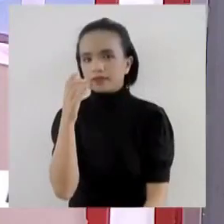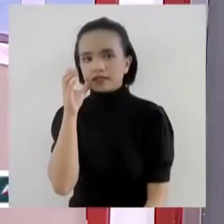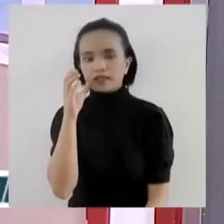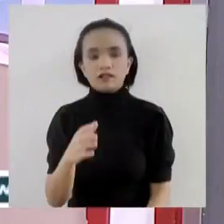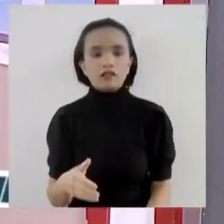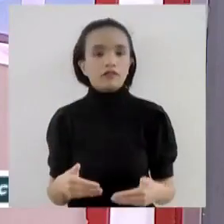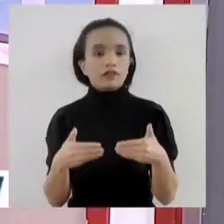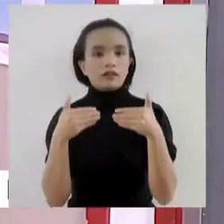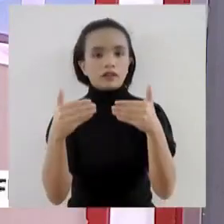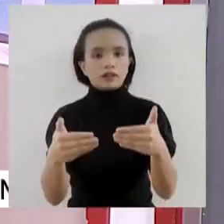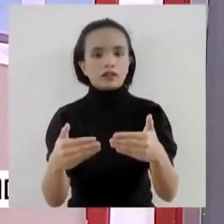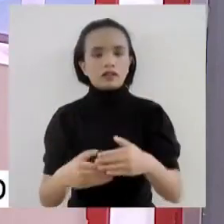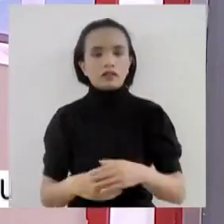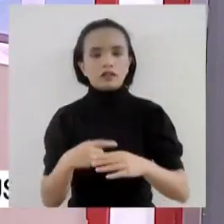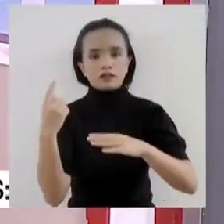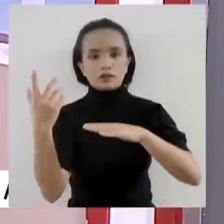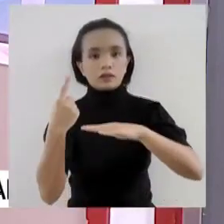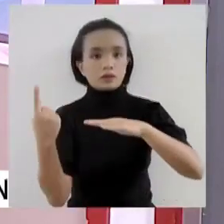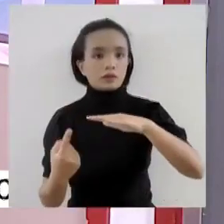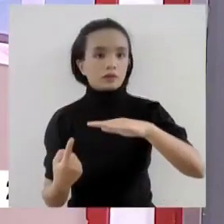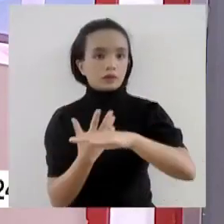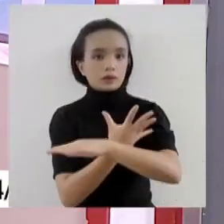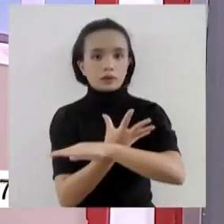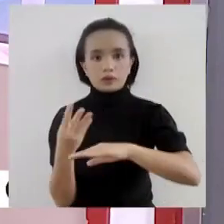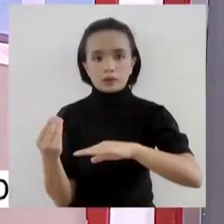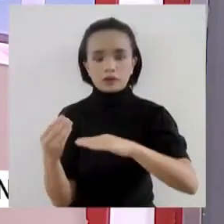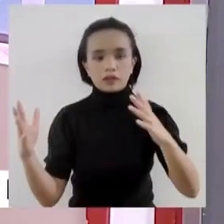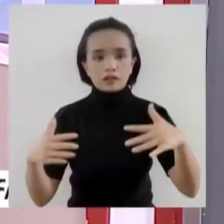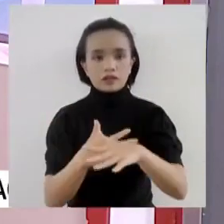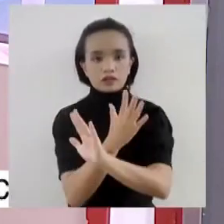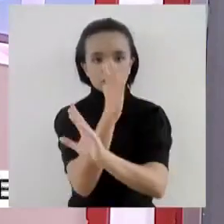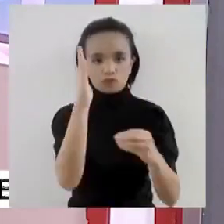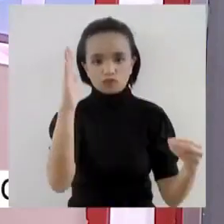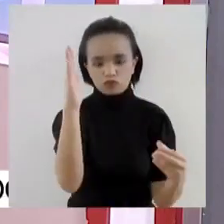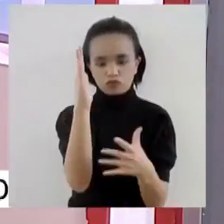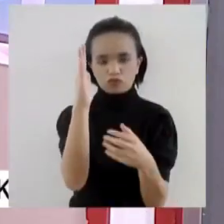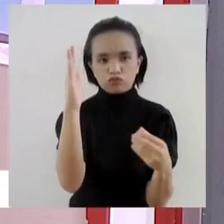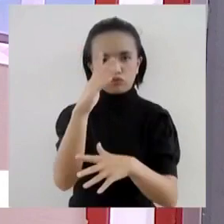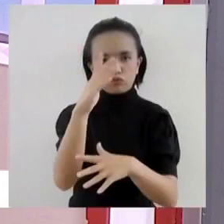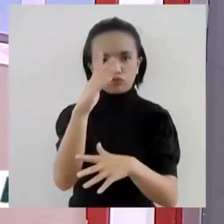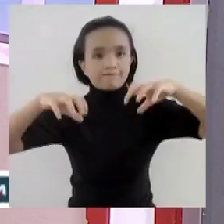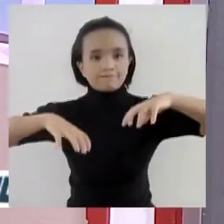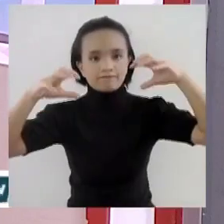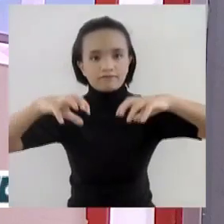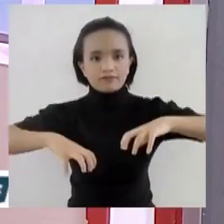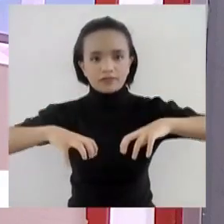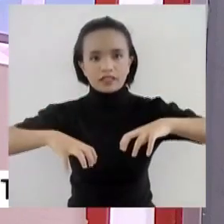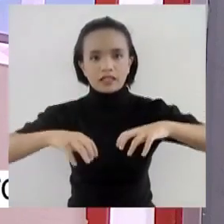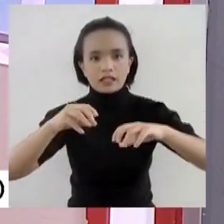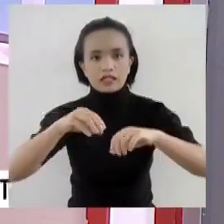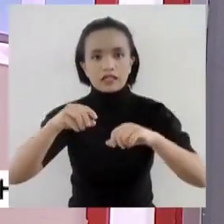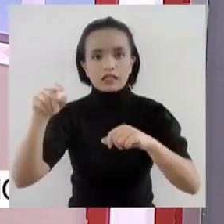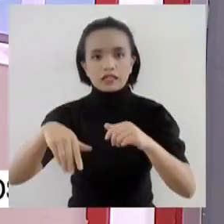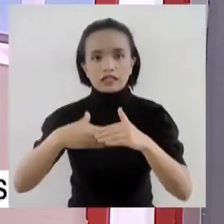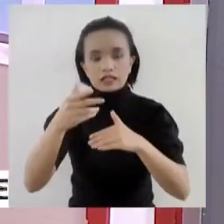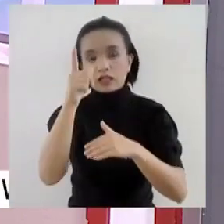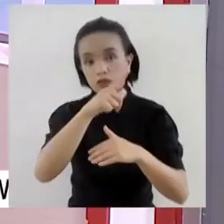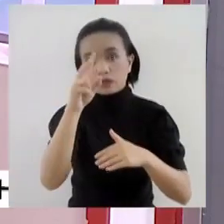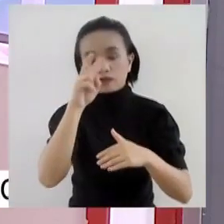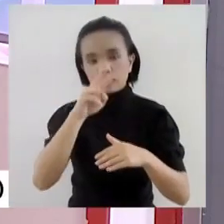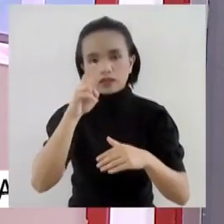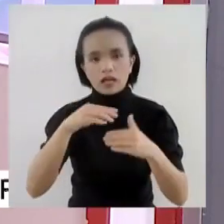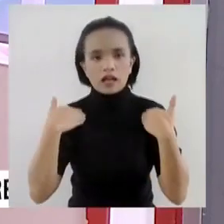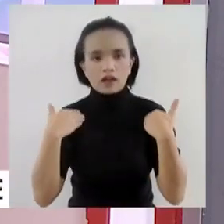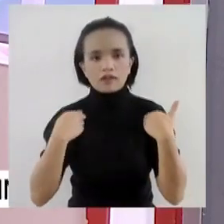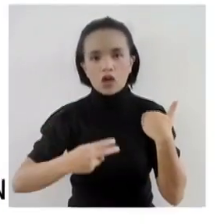A low-pressure area off the waters of Davao City will bring rains to the region, while the northeast monsoon will affect Luzon and the Visayas. Let's get more details